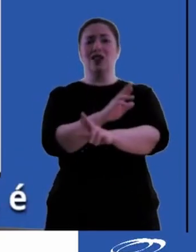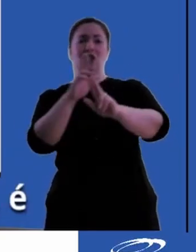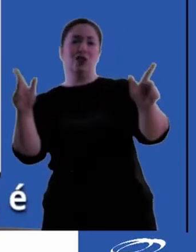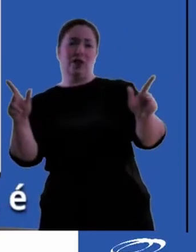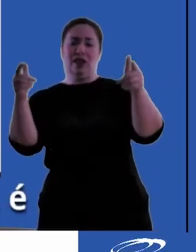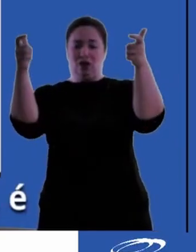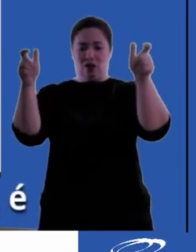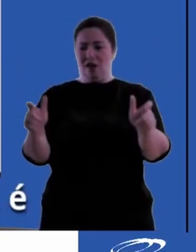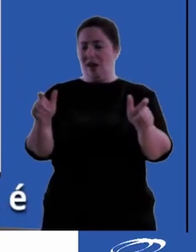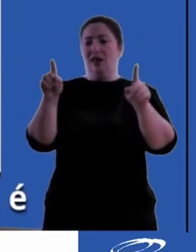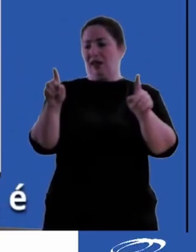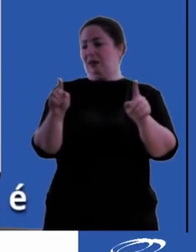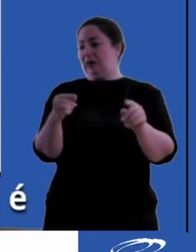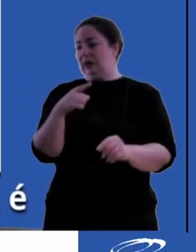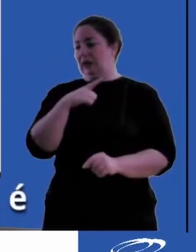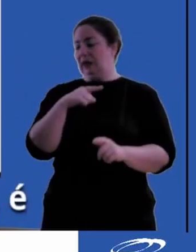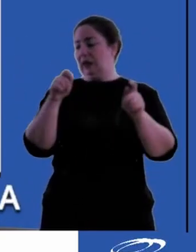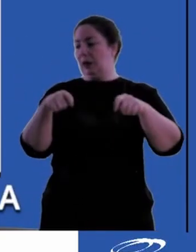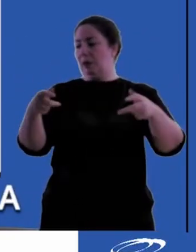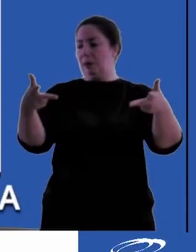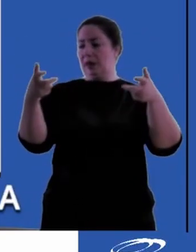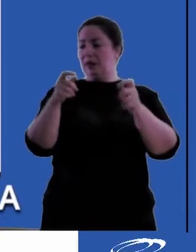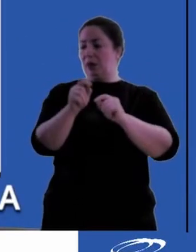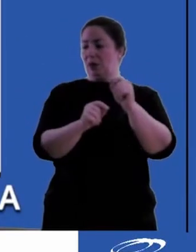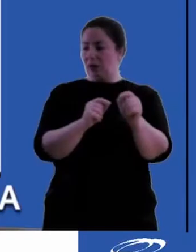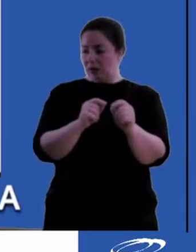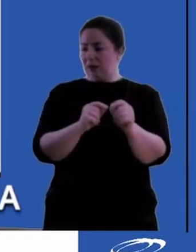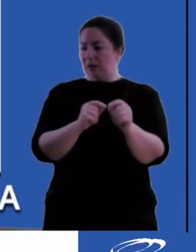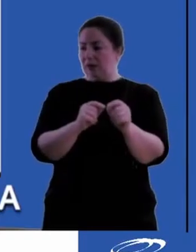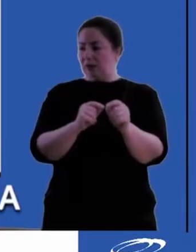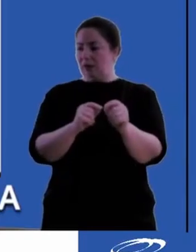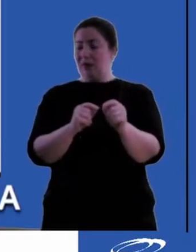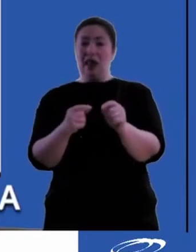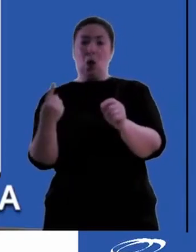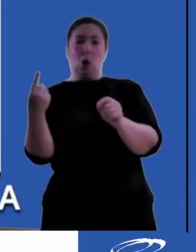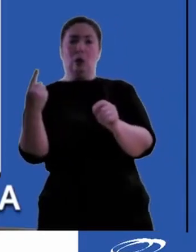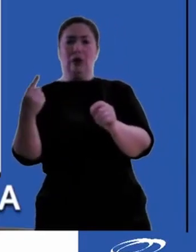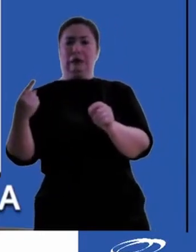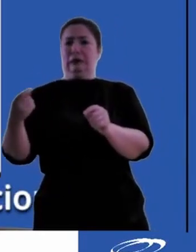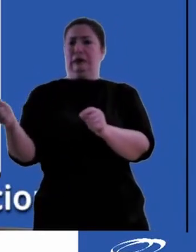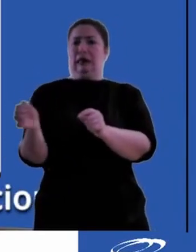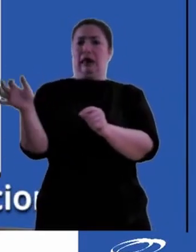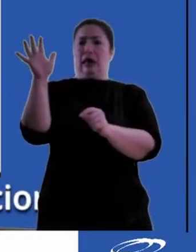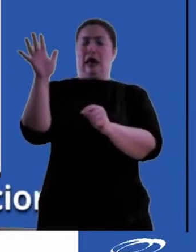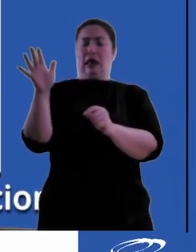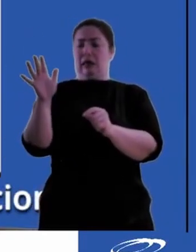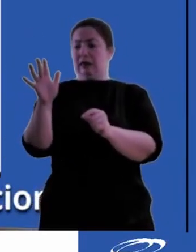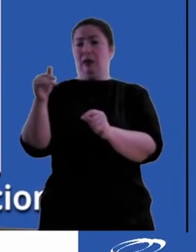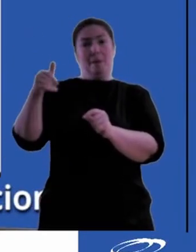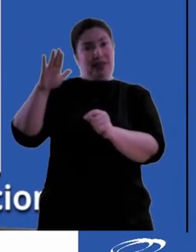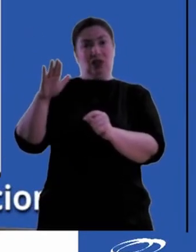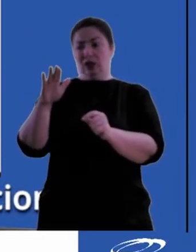sequencing approach, which is shown on the left, is much more complicated and expensive to execute. The targeted metagenomic